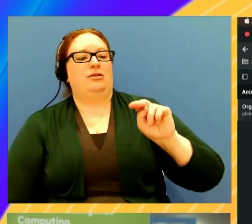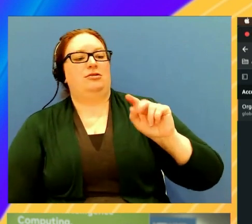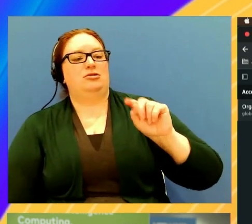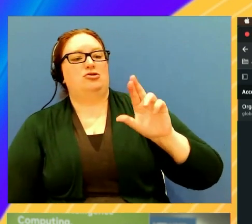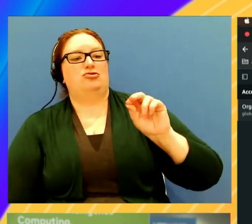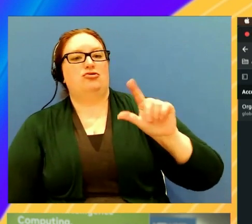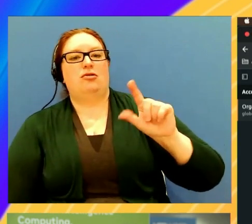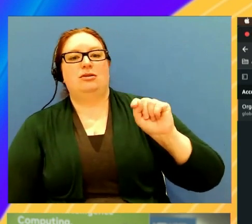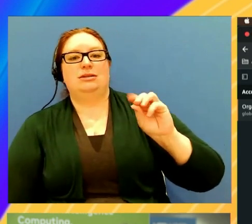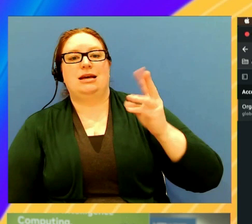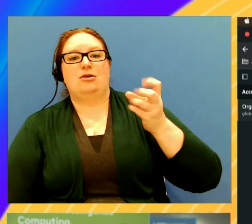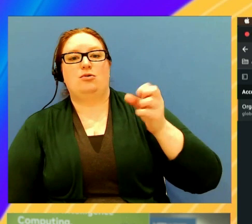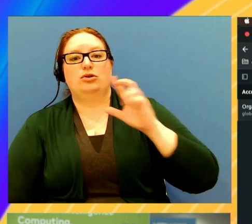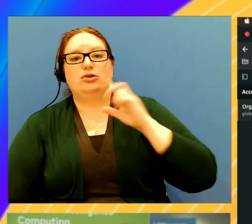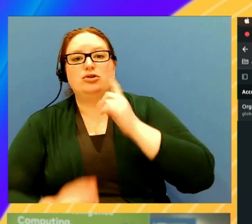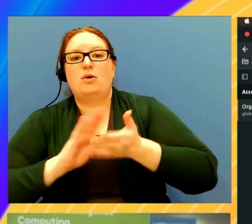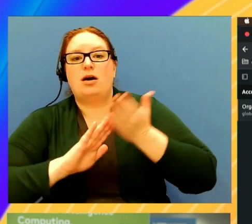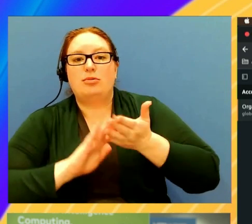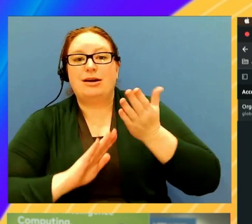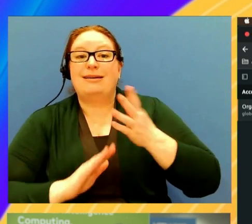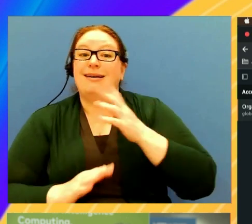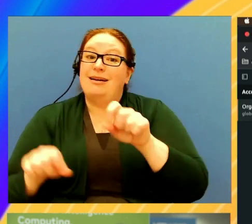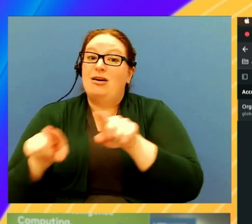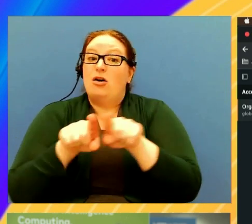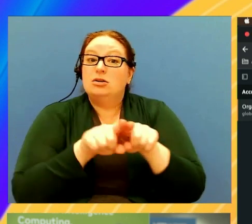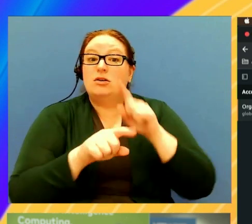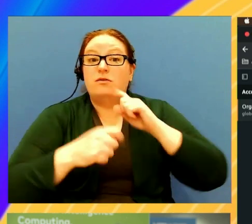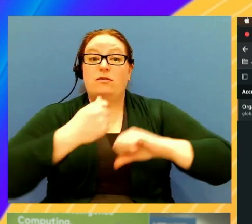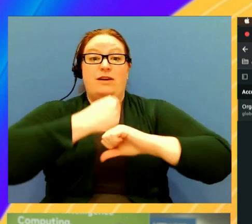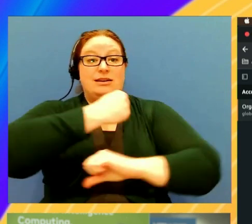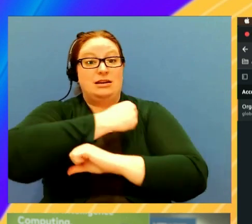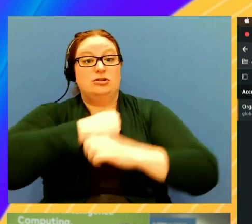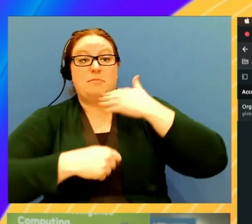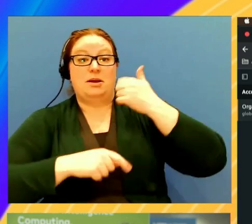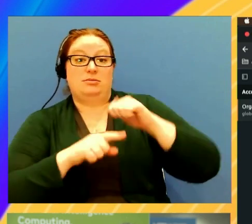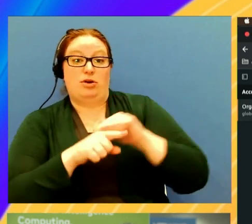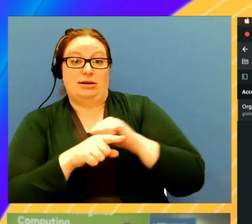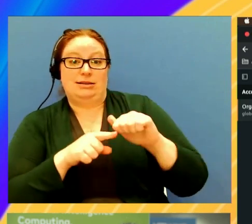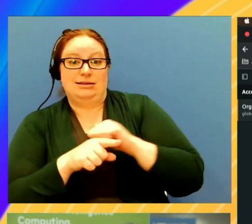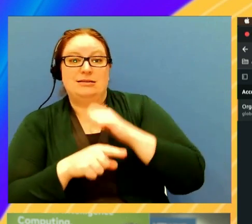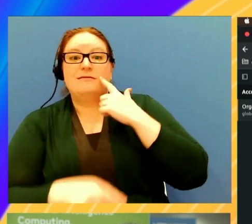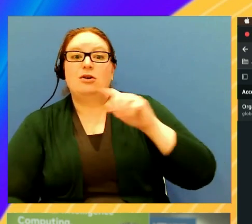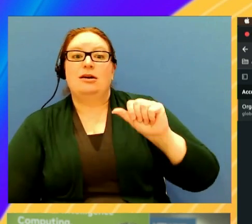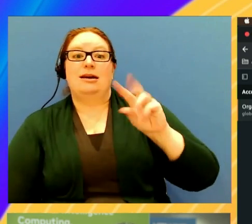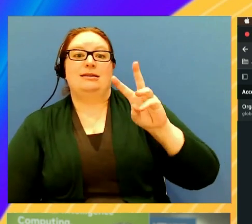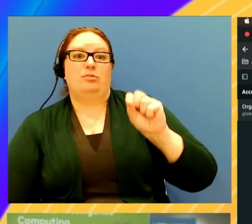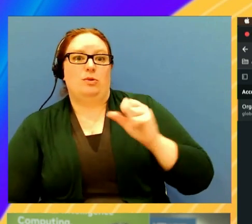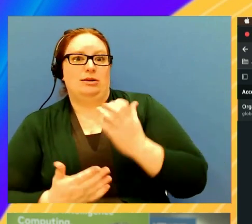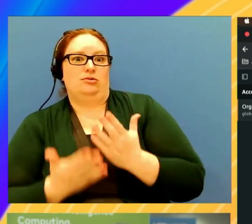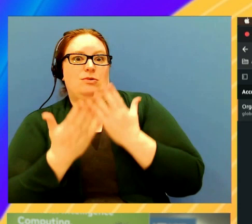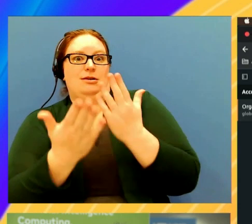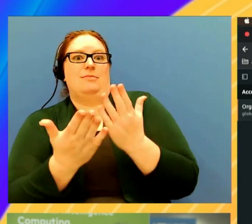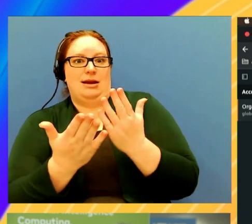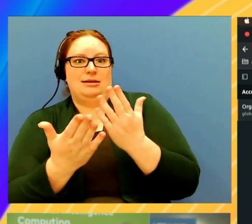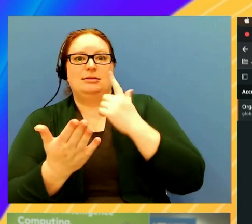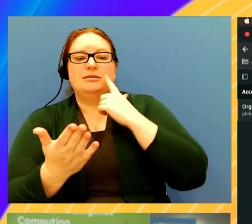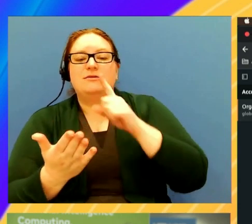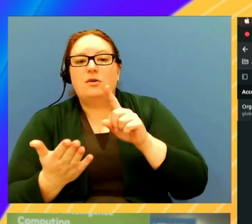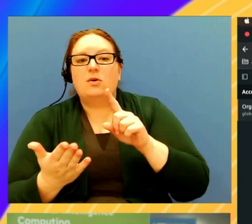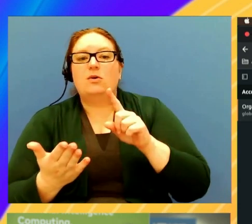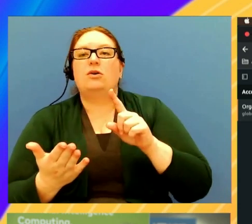environment, as well as foundational best practices that AWS recommends, such as